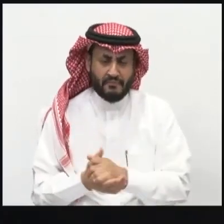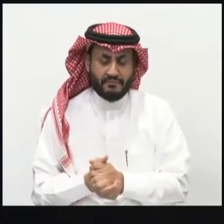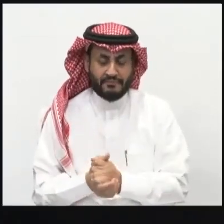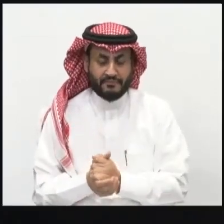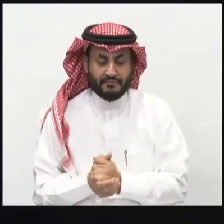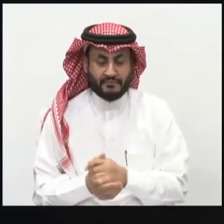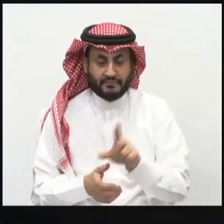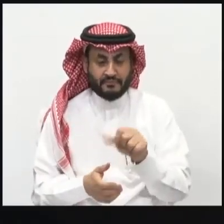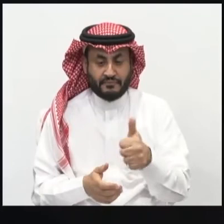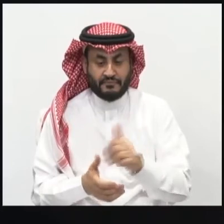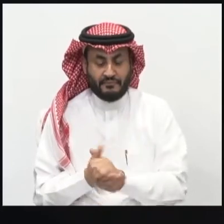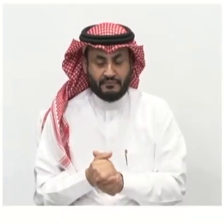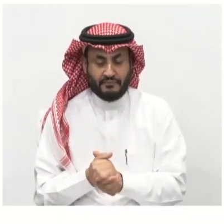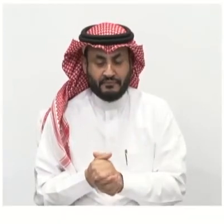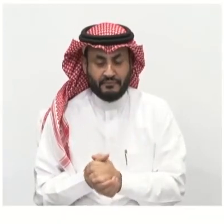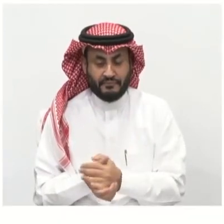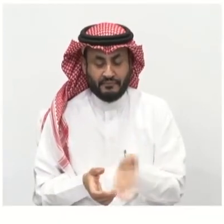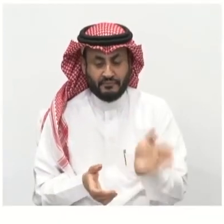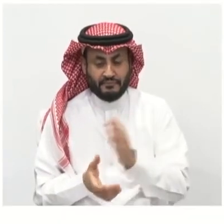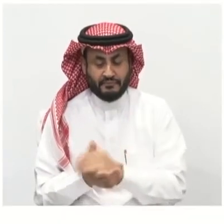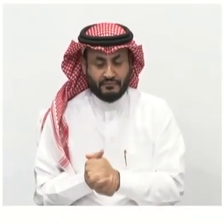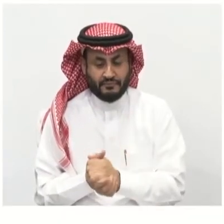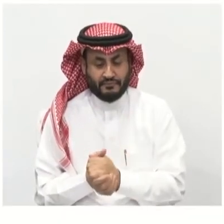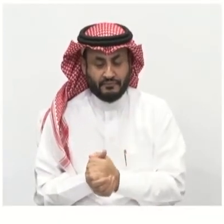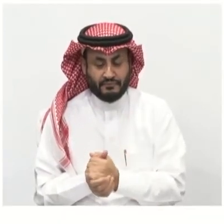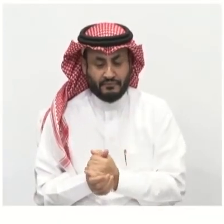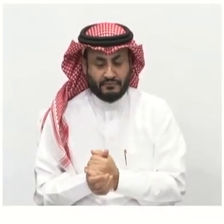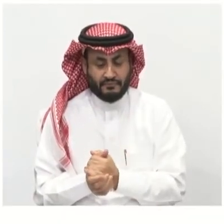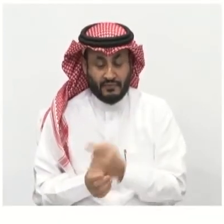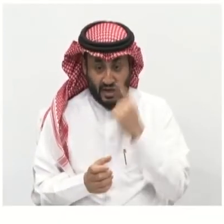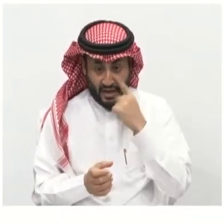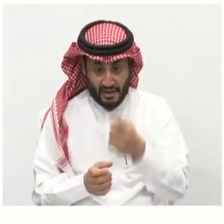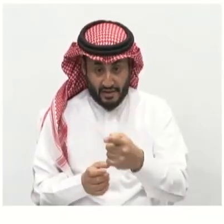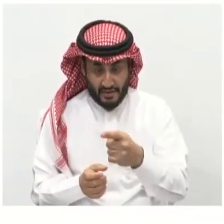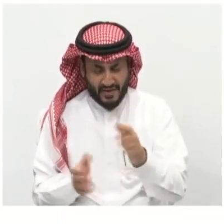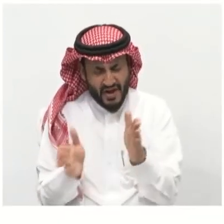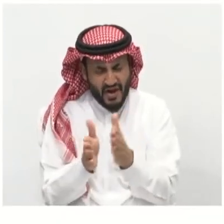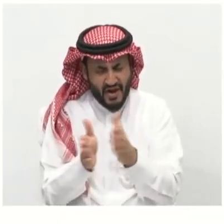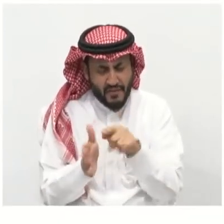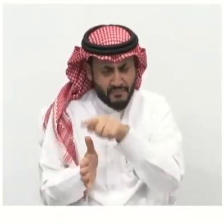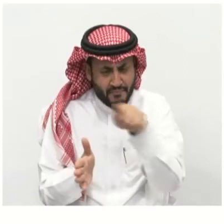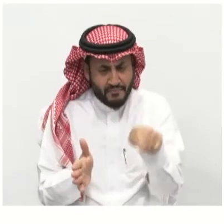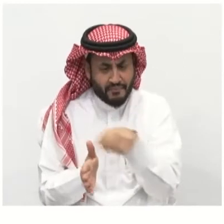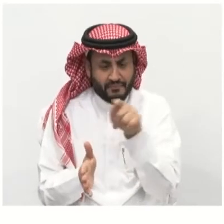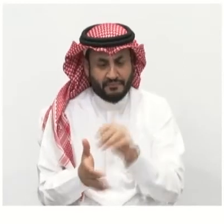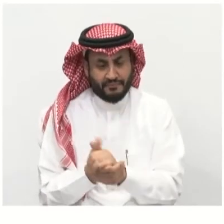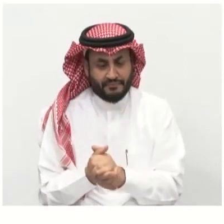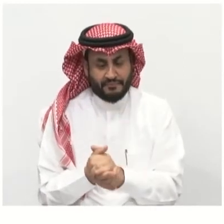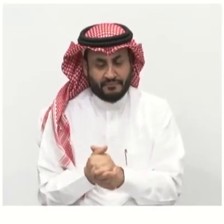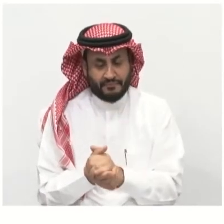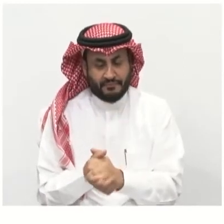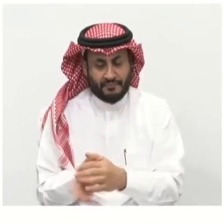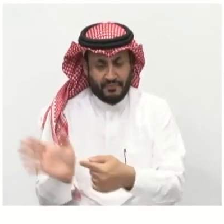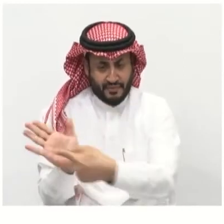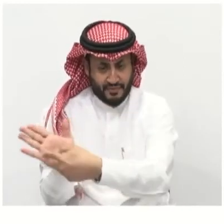Okay. Excellent. Now we're going to read each word. We're going to circle the short vowel. Okay. The short vowel.